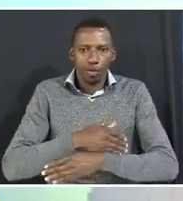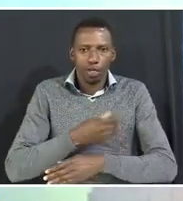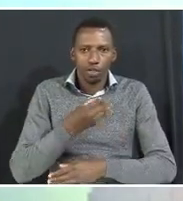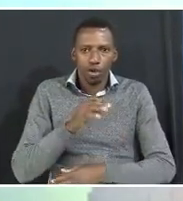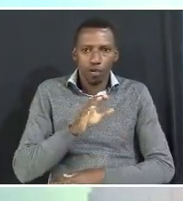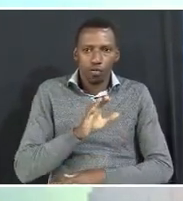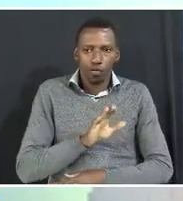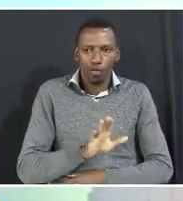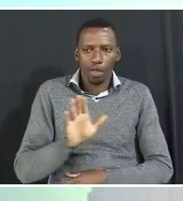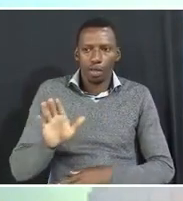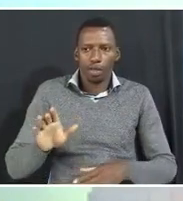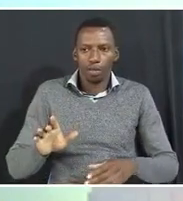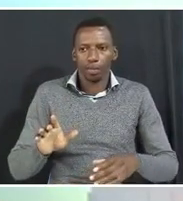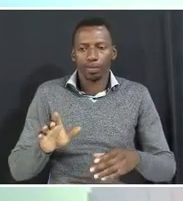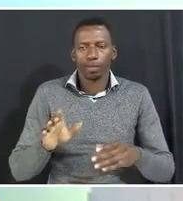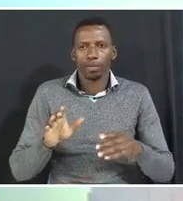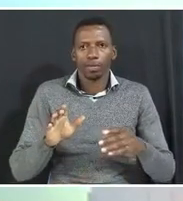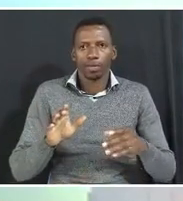their habitation.